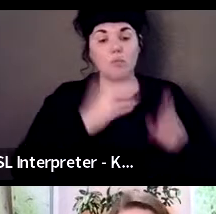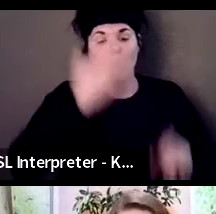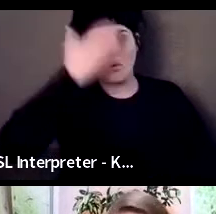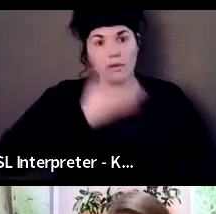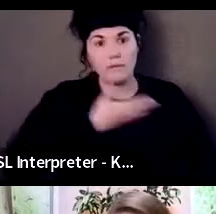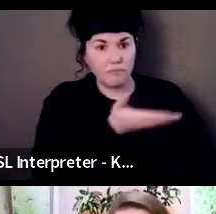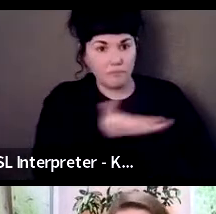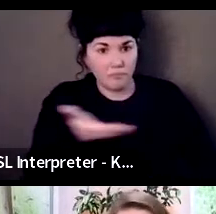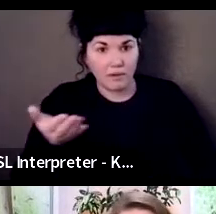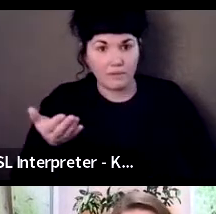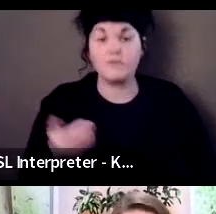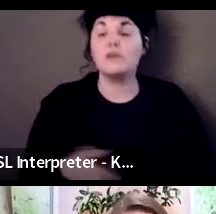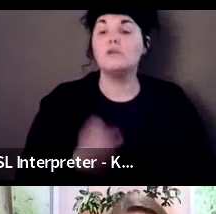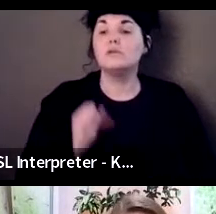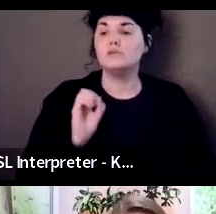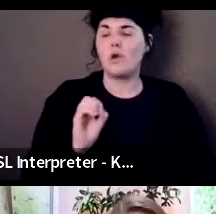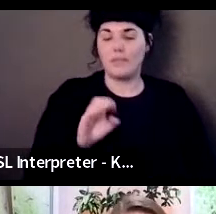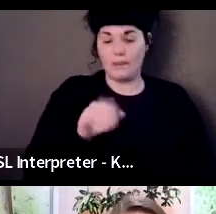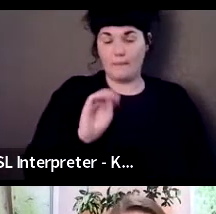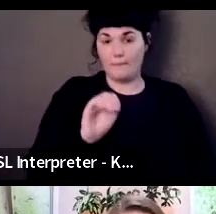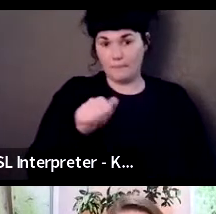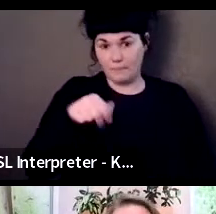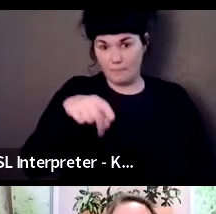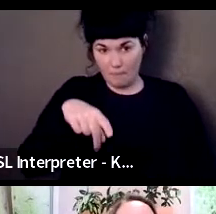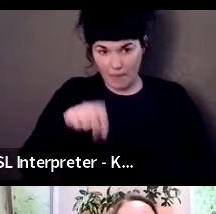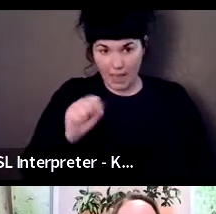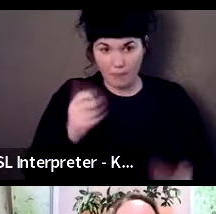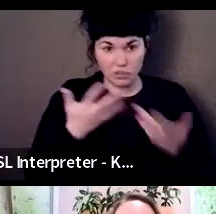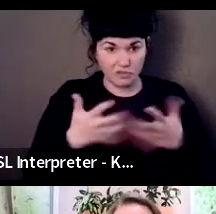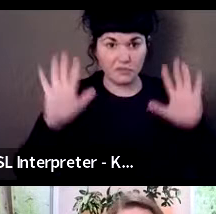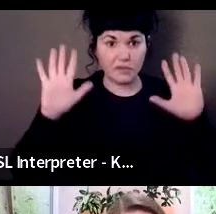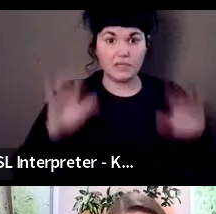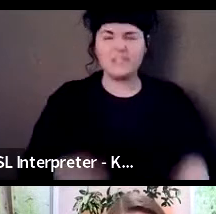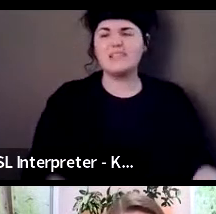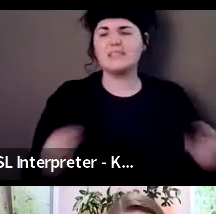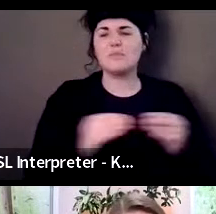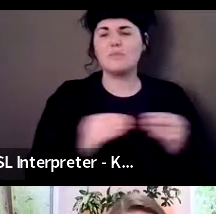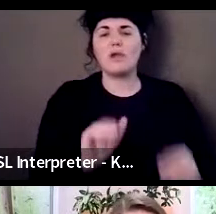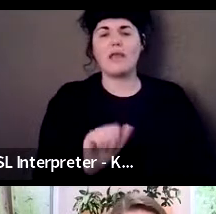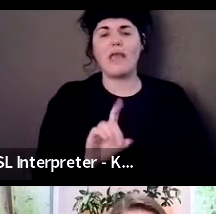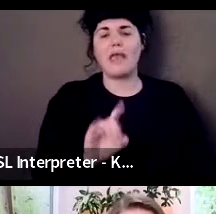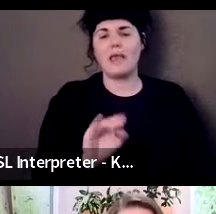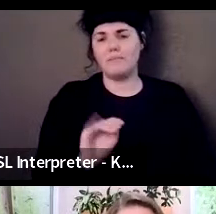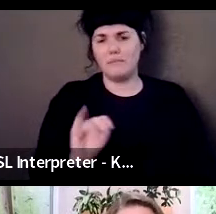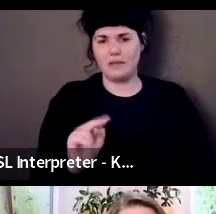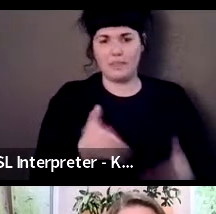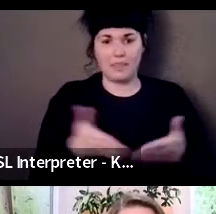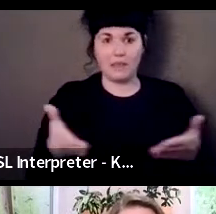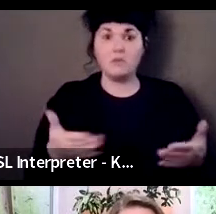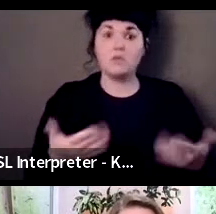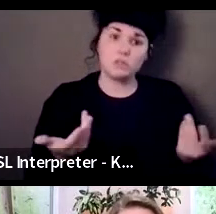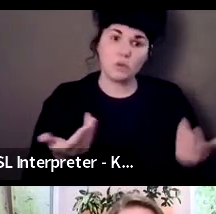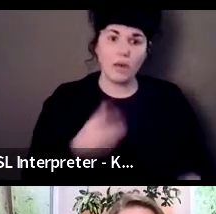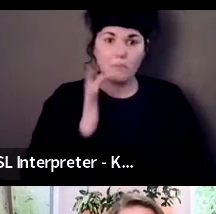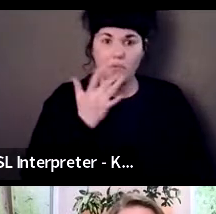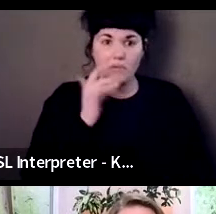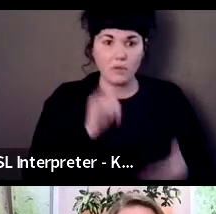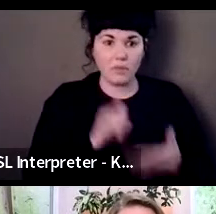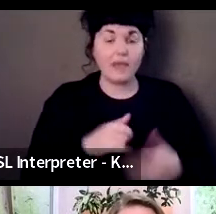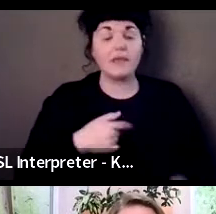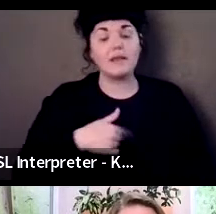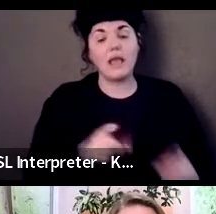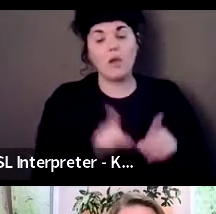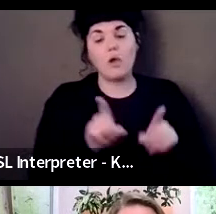administrative type of thing, that we should take that approach instead. And I would second the motion to have Janice, if